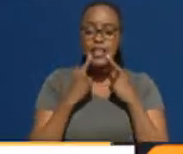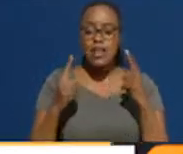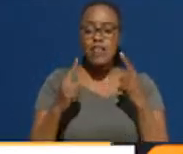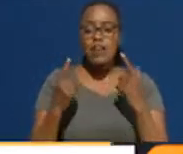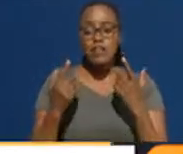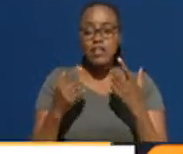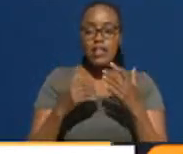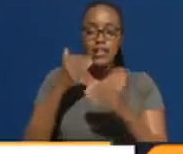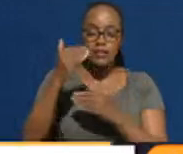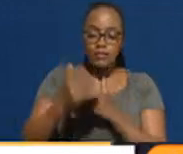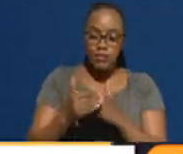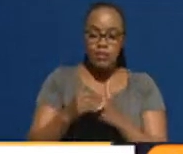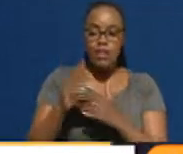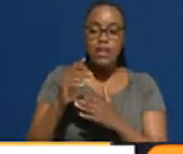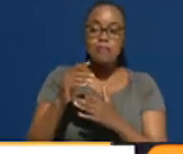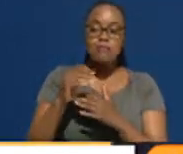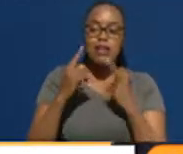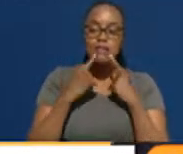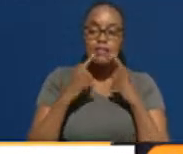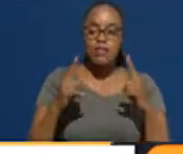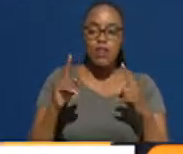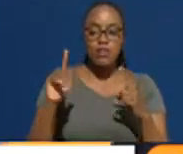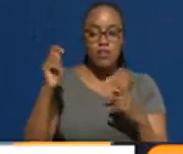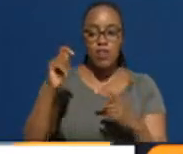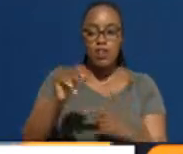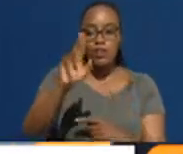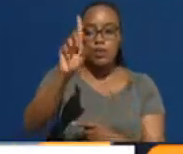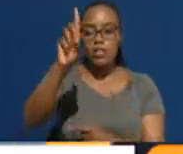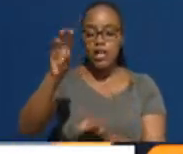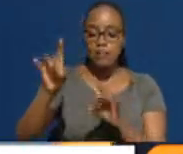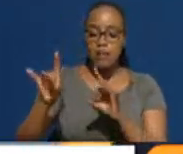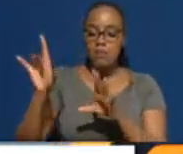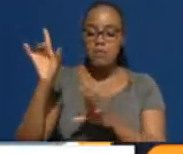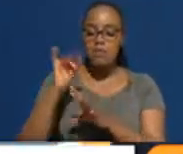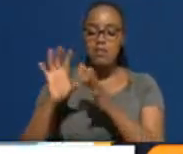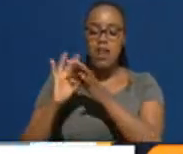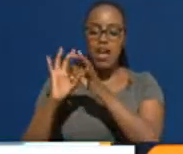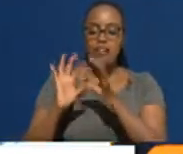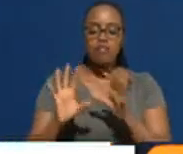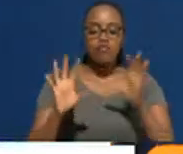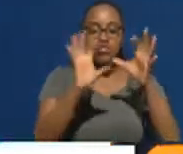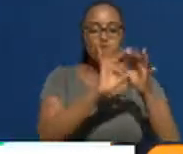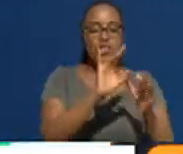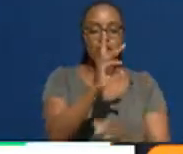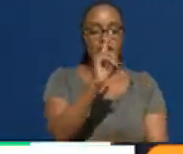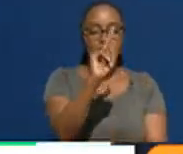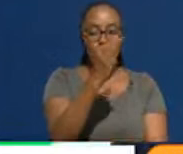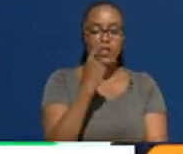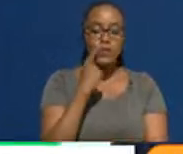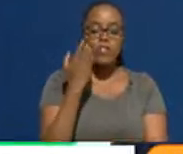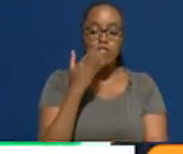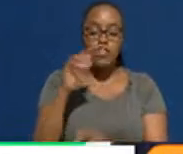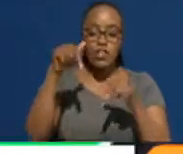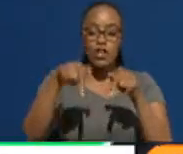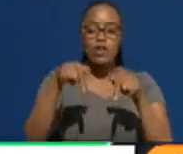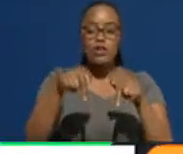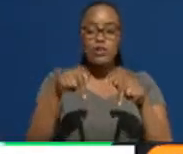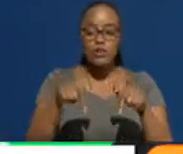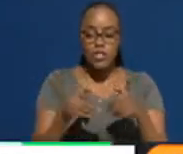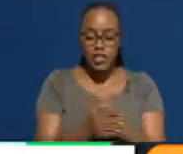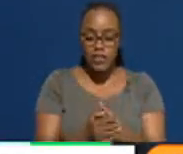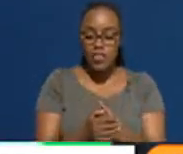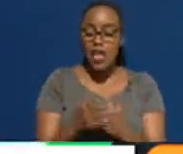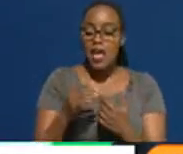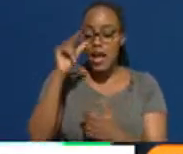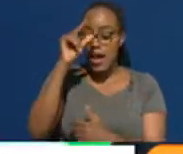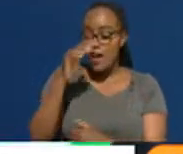days after the declaration of President-elect William Ruto, UDM left Azimio, joined Kenya Kwanza. We also saw today that